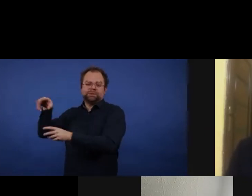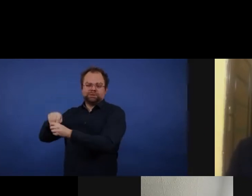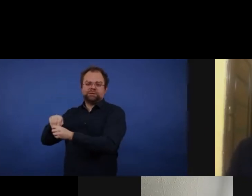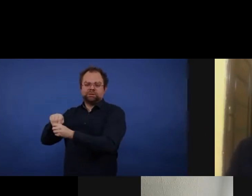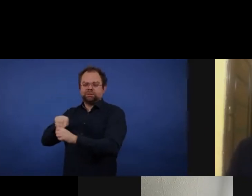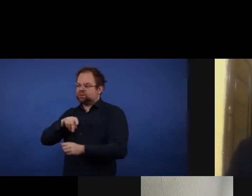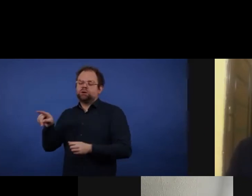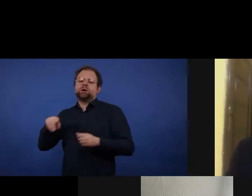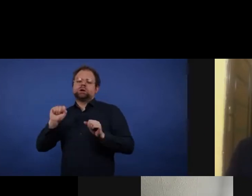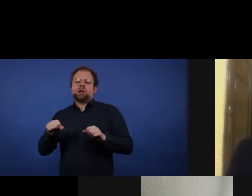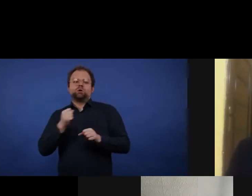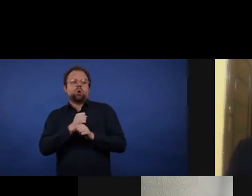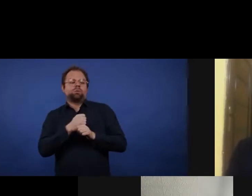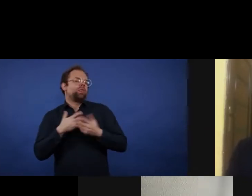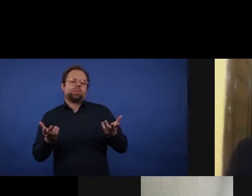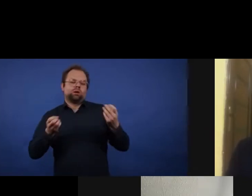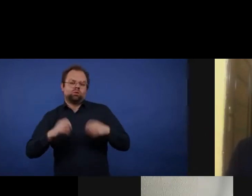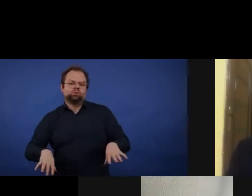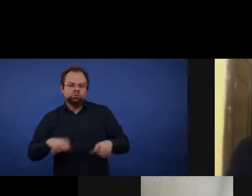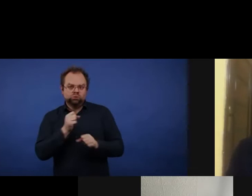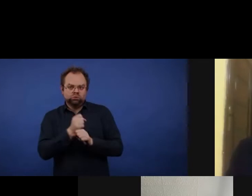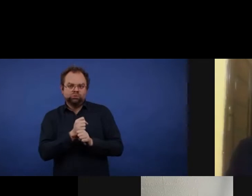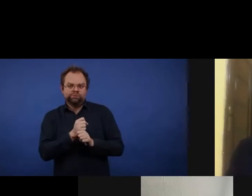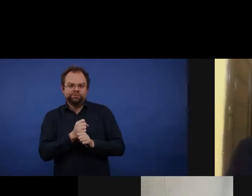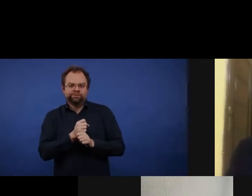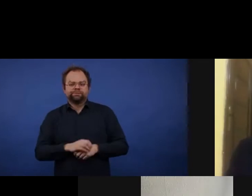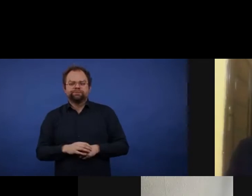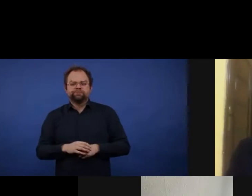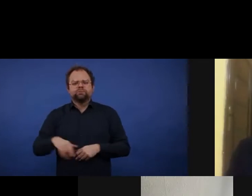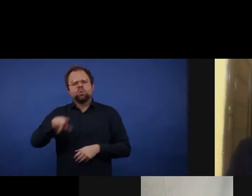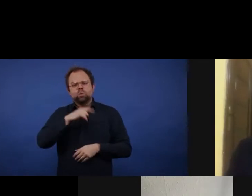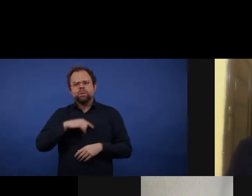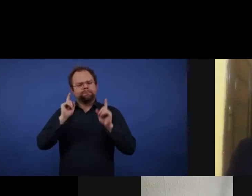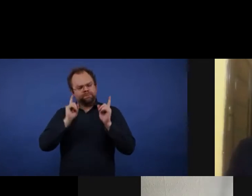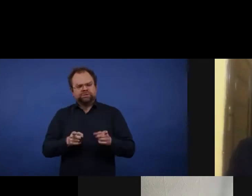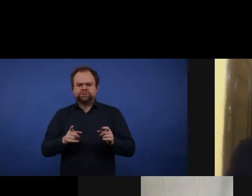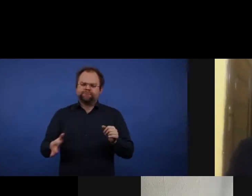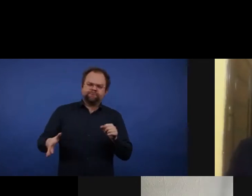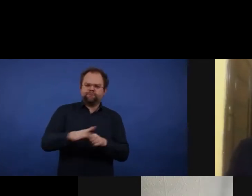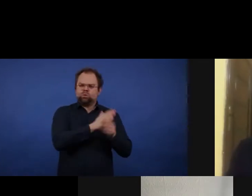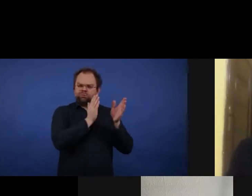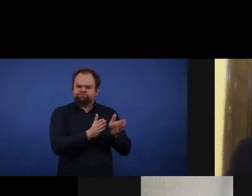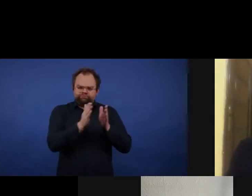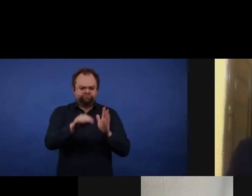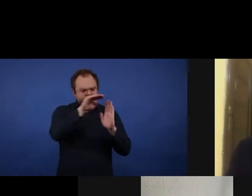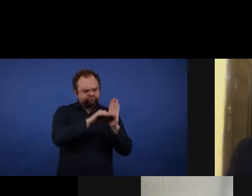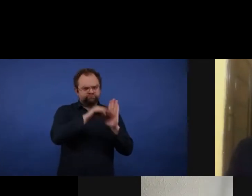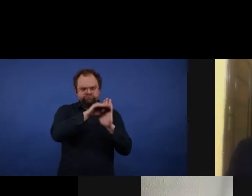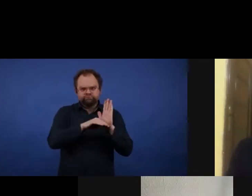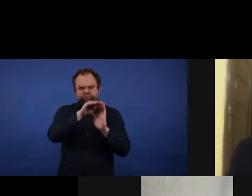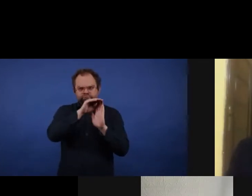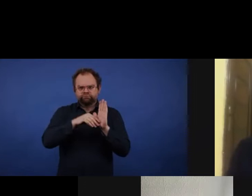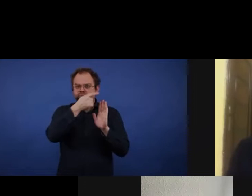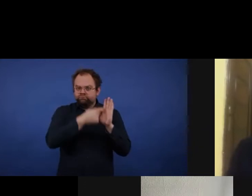with disability are protected against these financial difficulties at times of crises. So generally, there are a